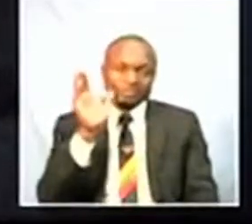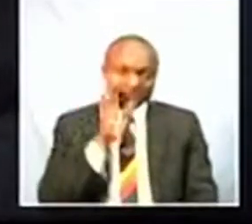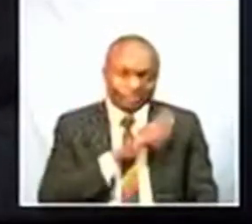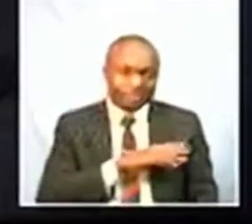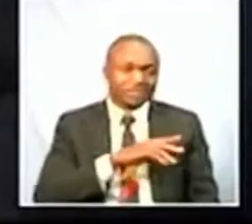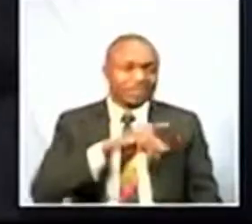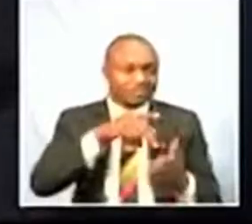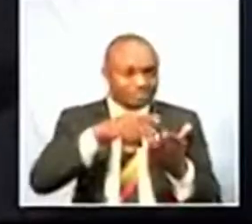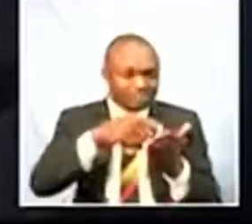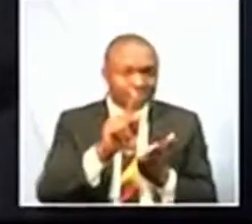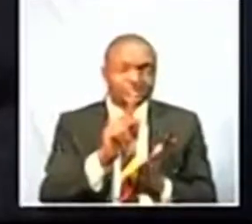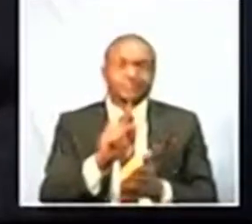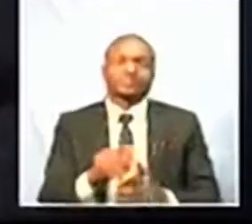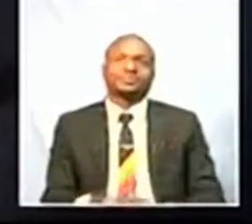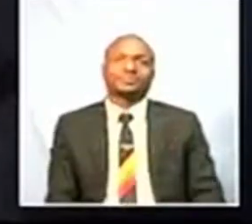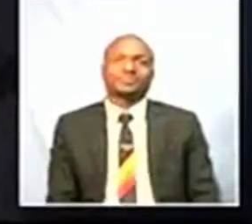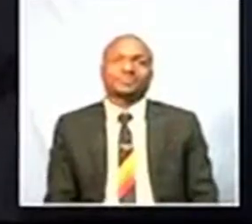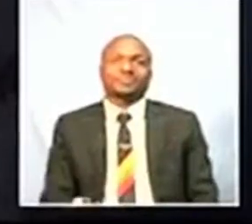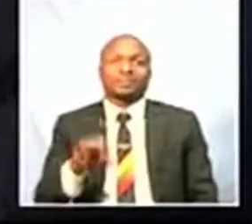the financials.